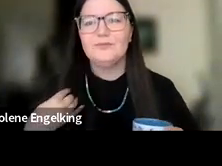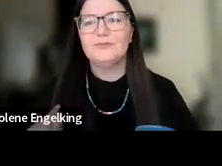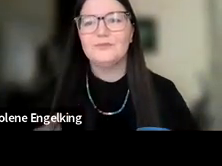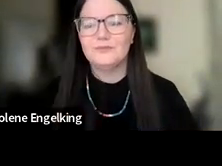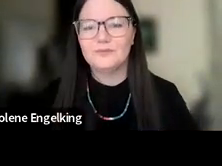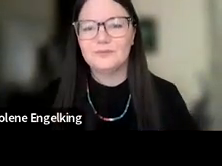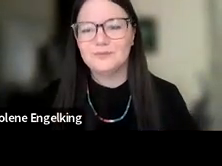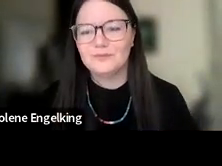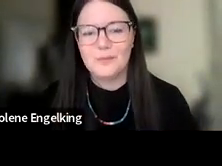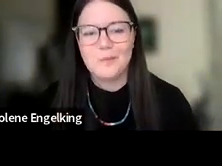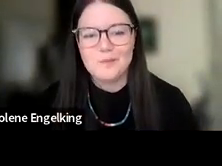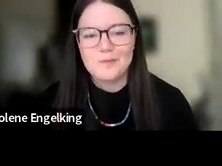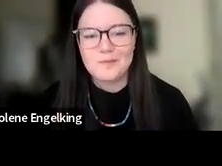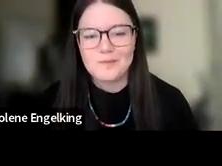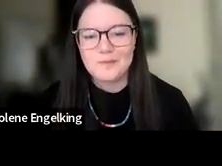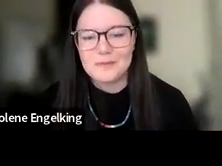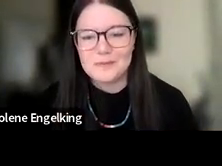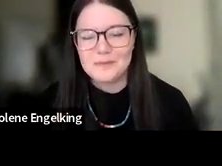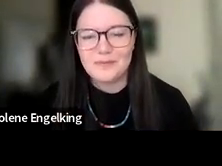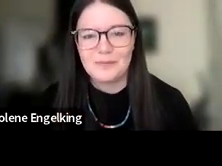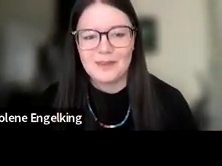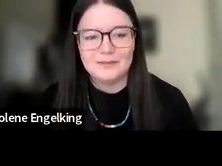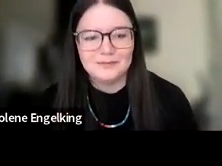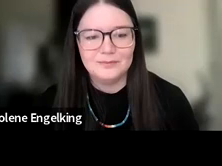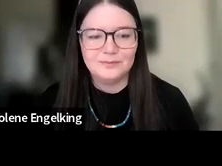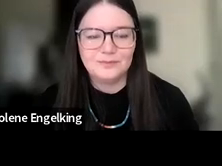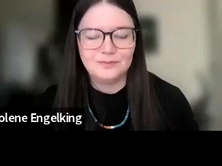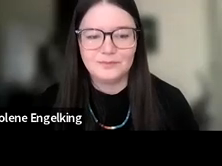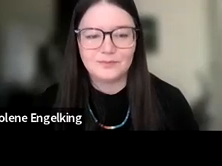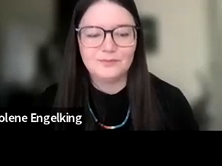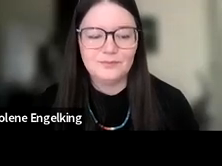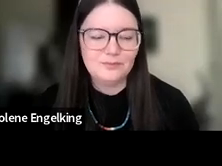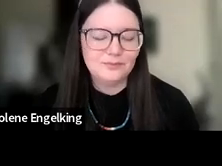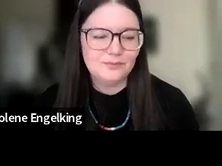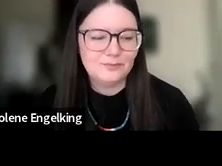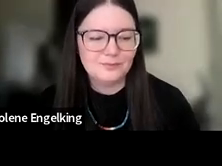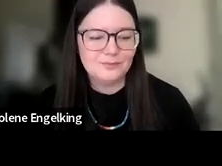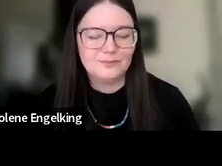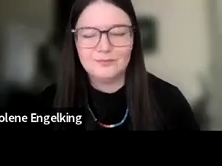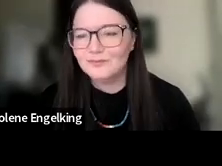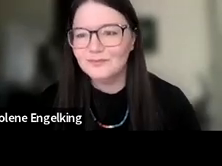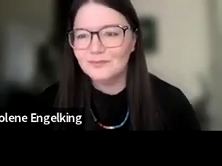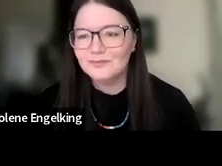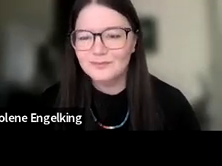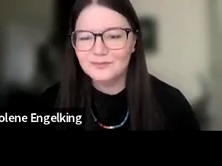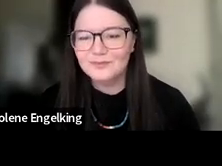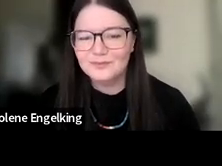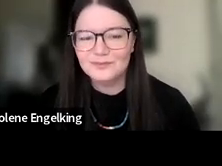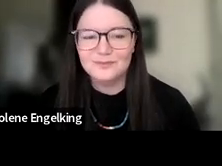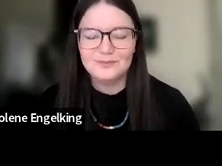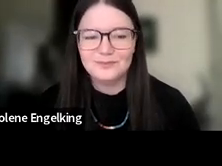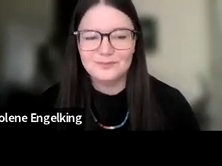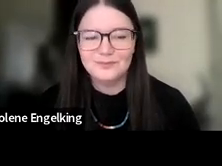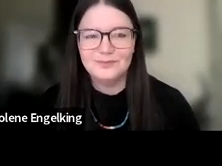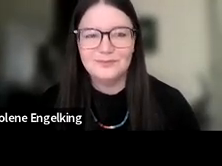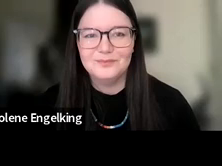in 2021 was intended to assist rape crisis centers and sexual assault programs in providing